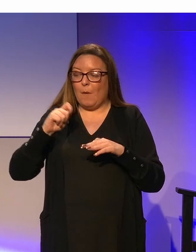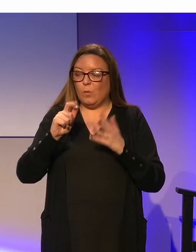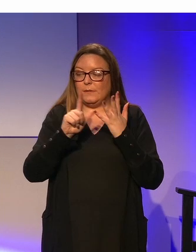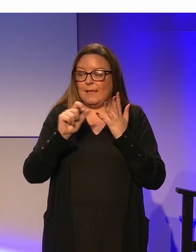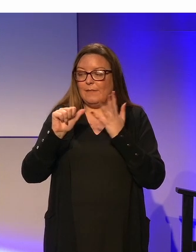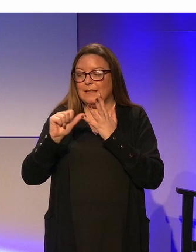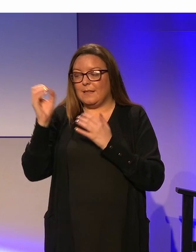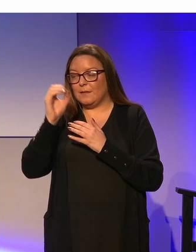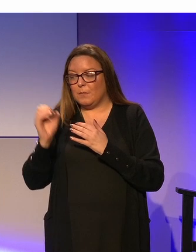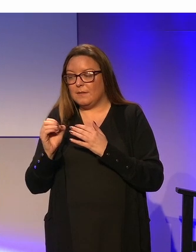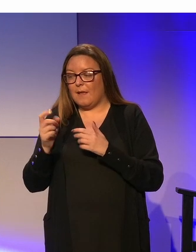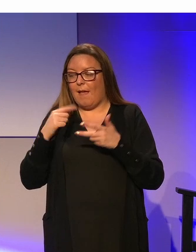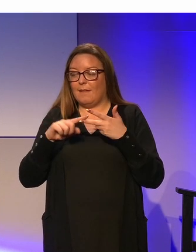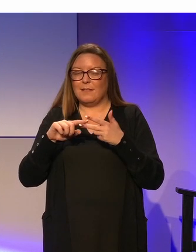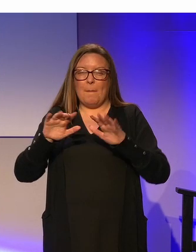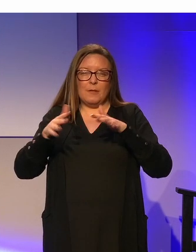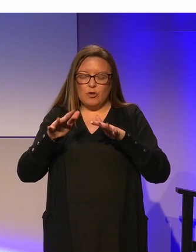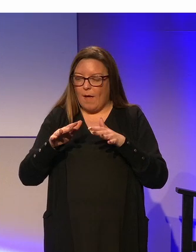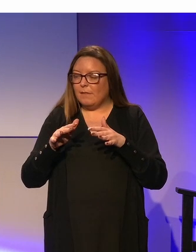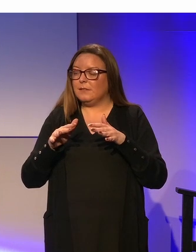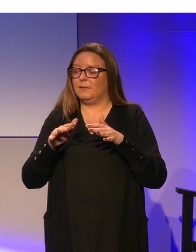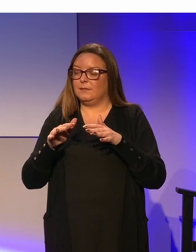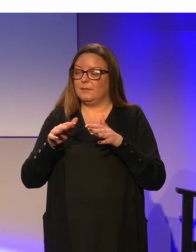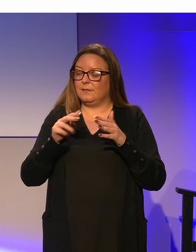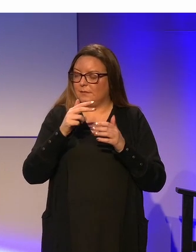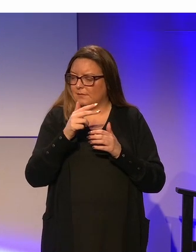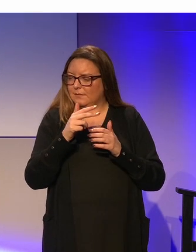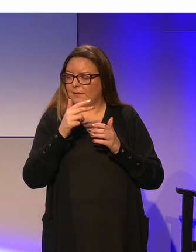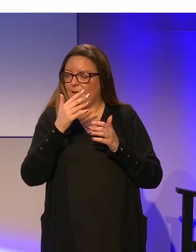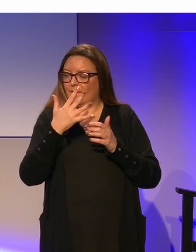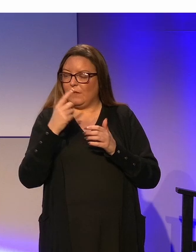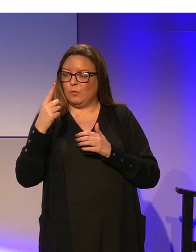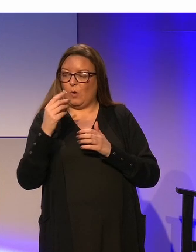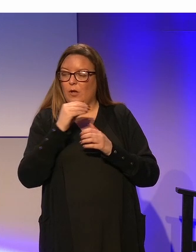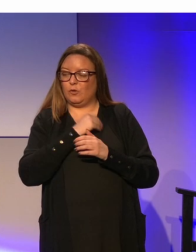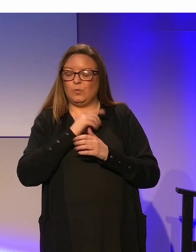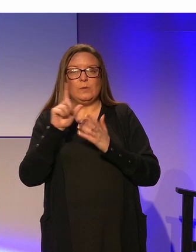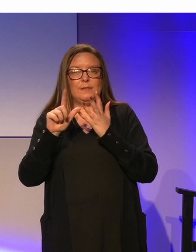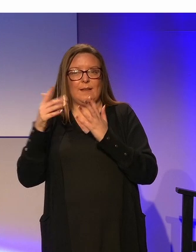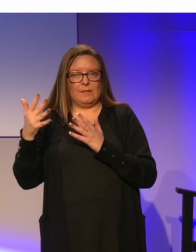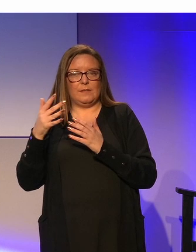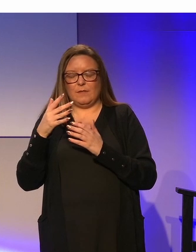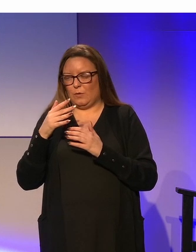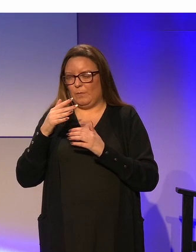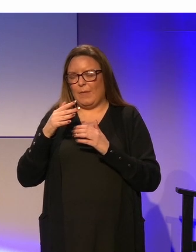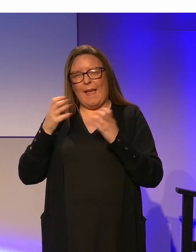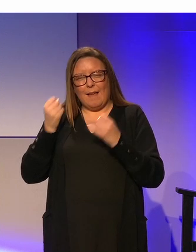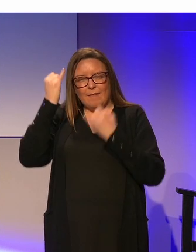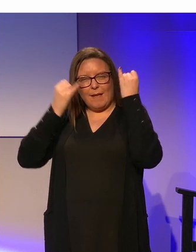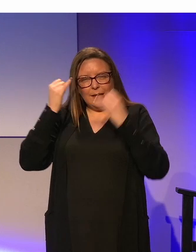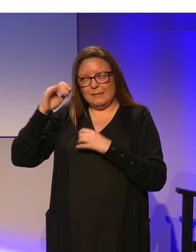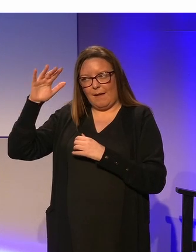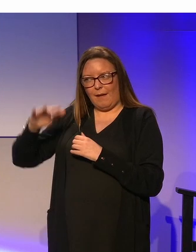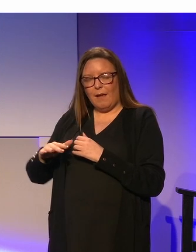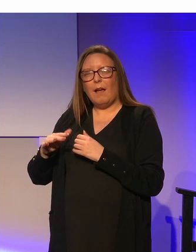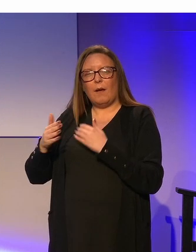between 51 and 75%. Just so you know, you can get a gauge on what we mean when we're talking about all, majority,